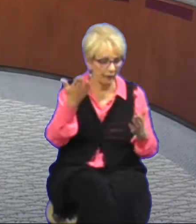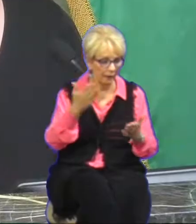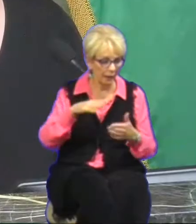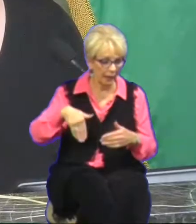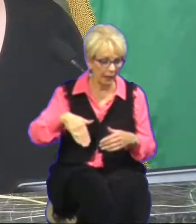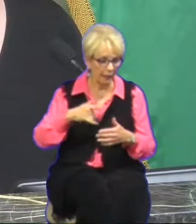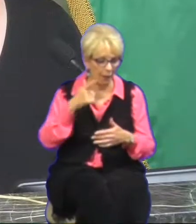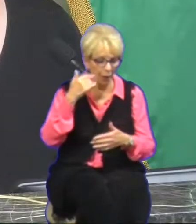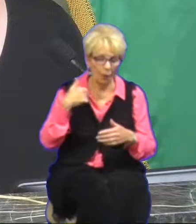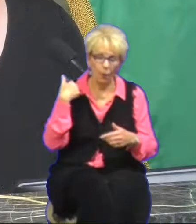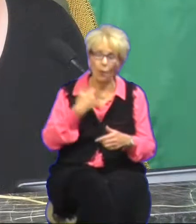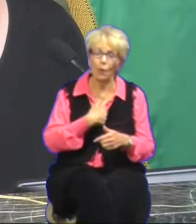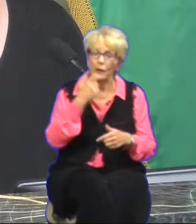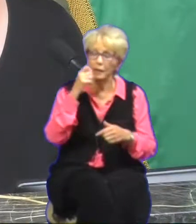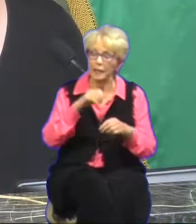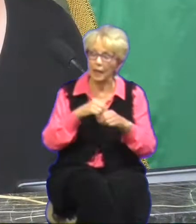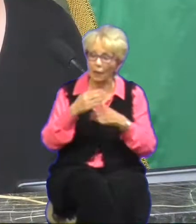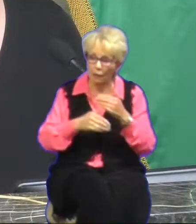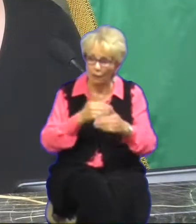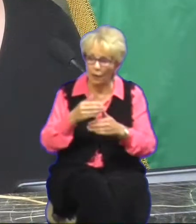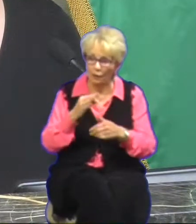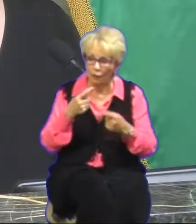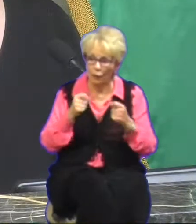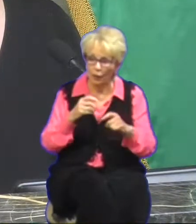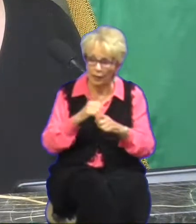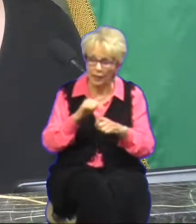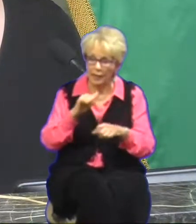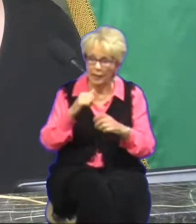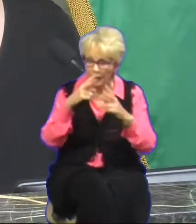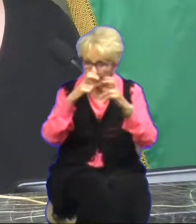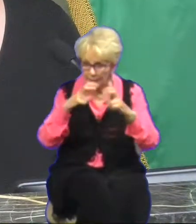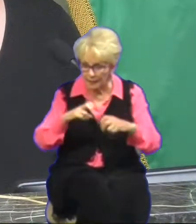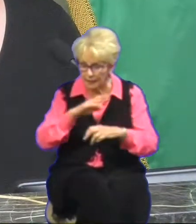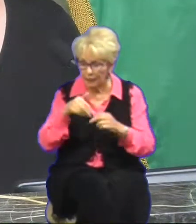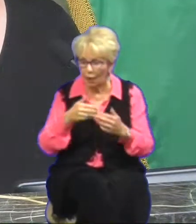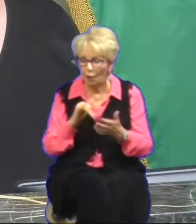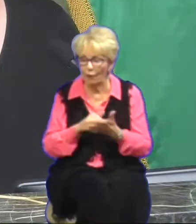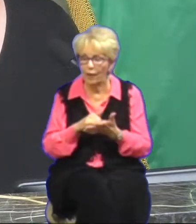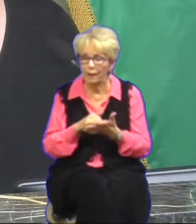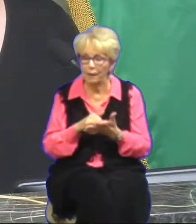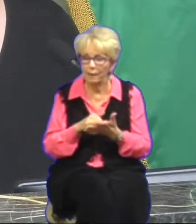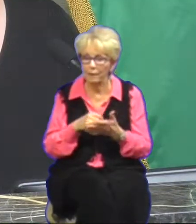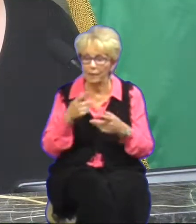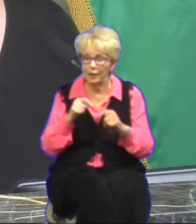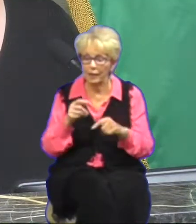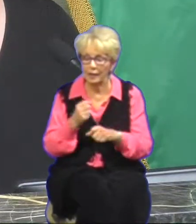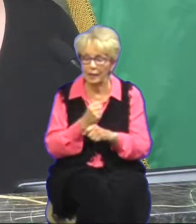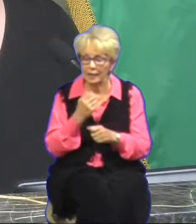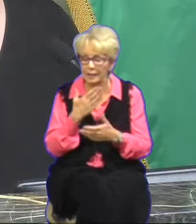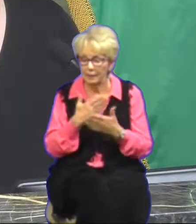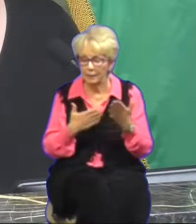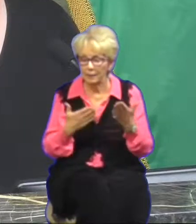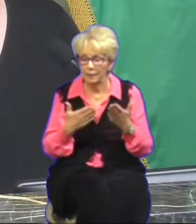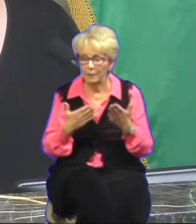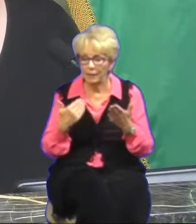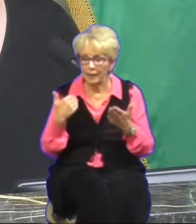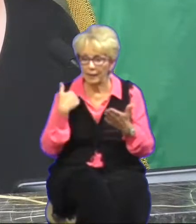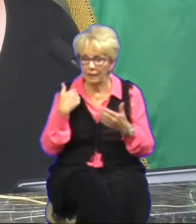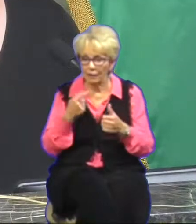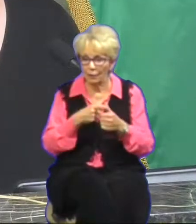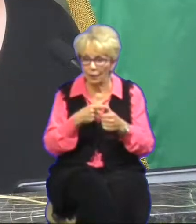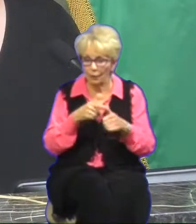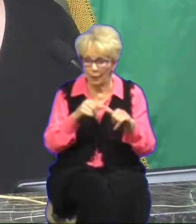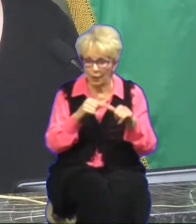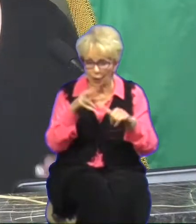yet because we're just in the process of trying to assess all of that and to try to get some, we've got preliminary